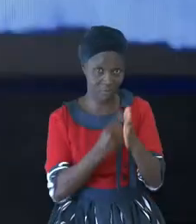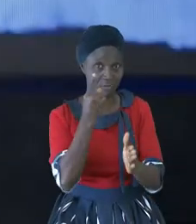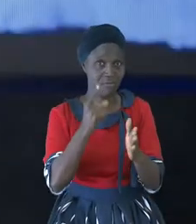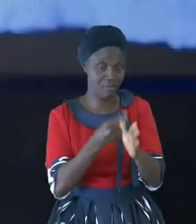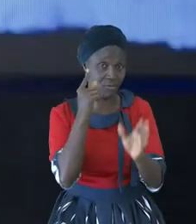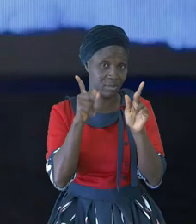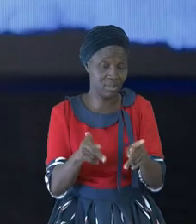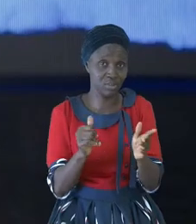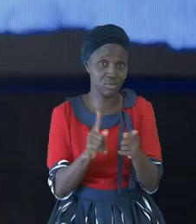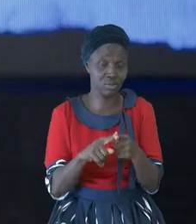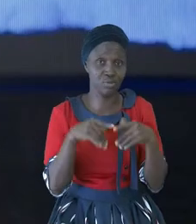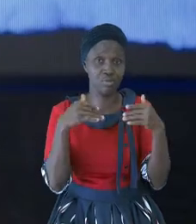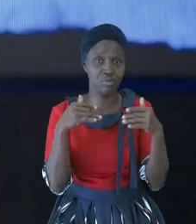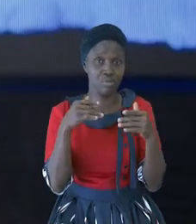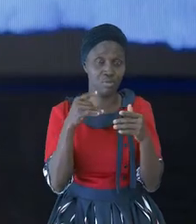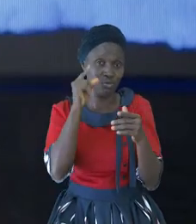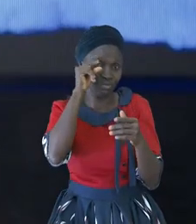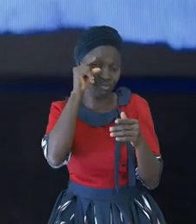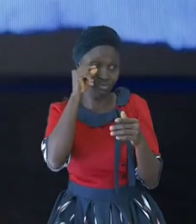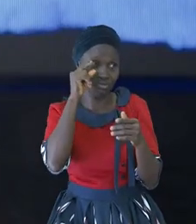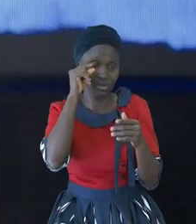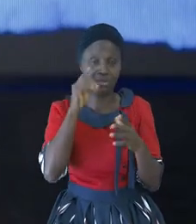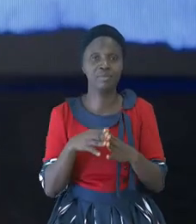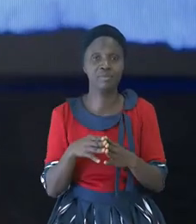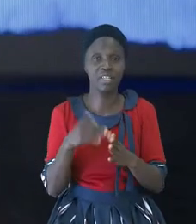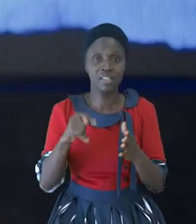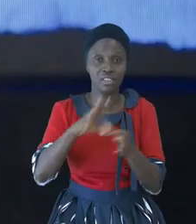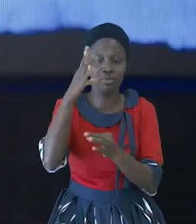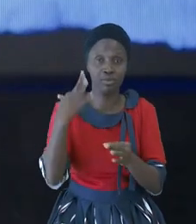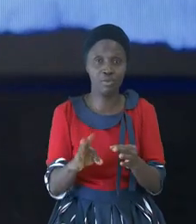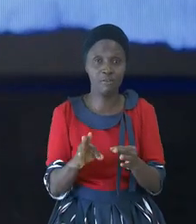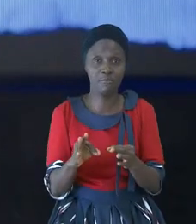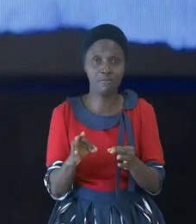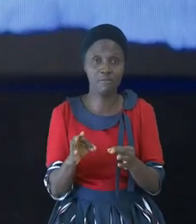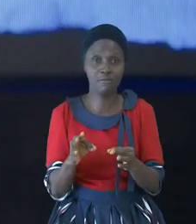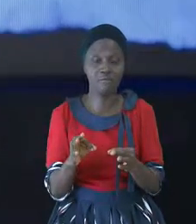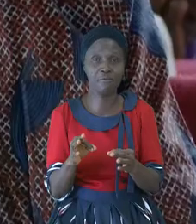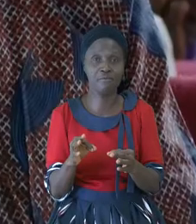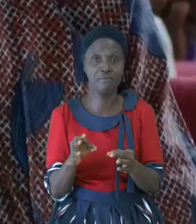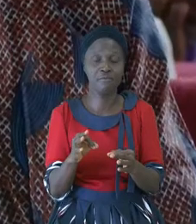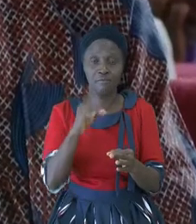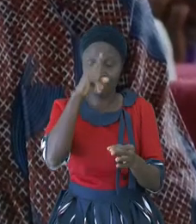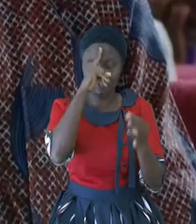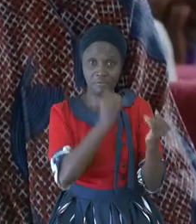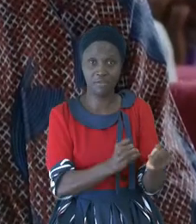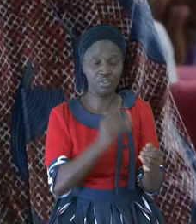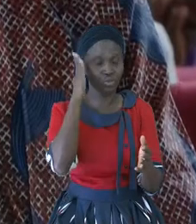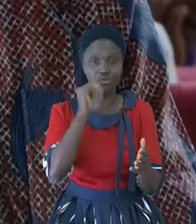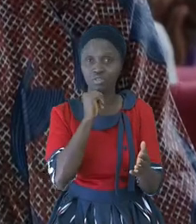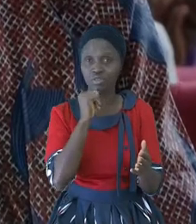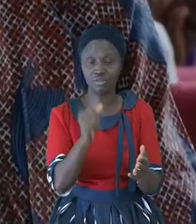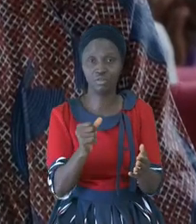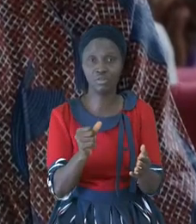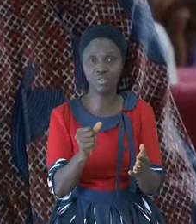The spirit of faith will not give over to the spirit of fear. That thing